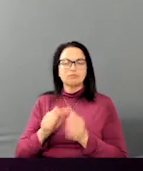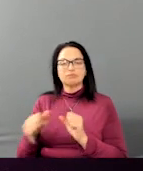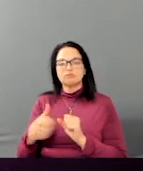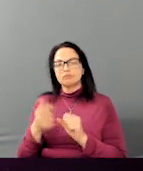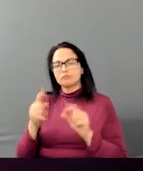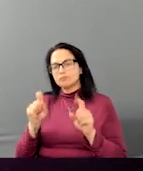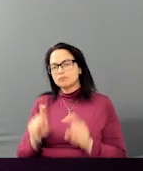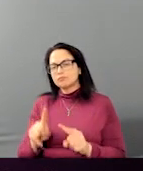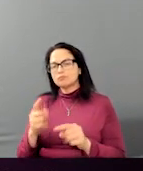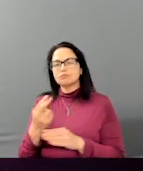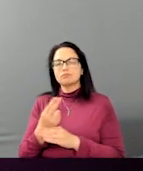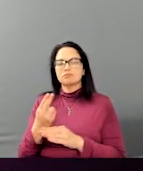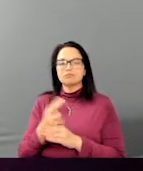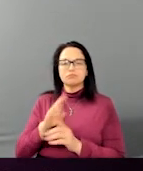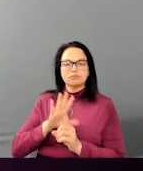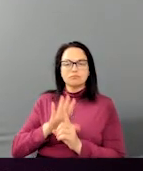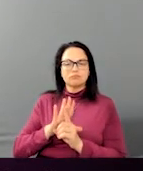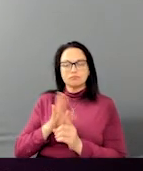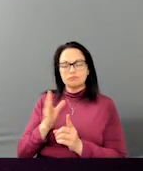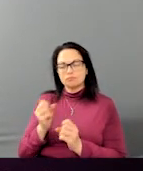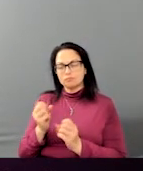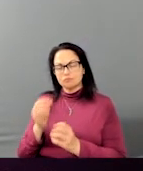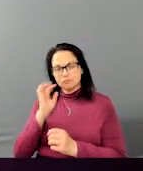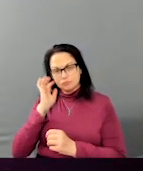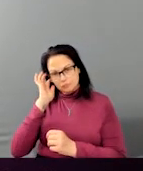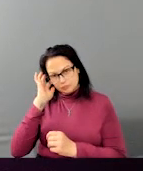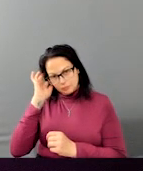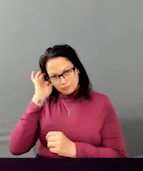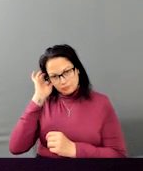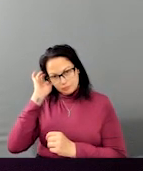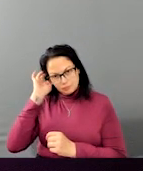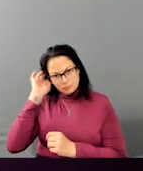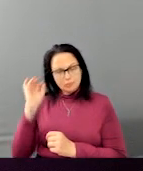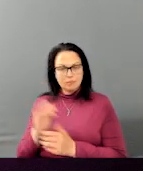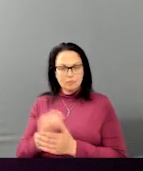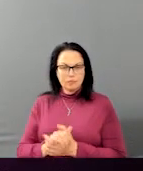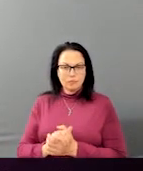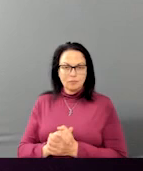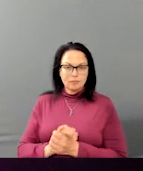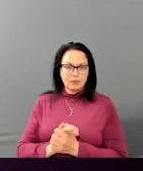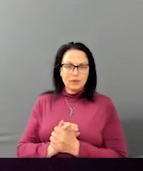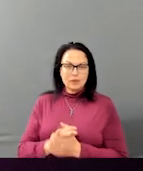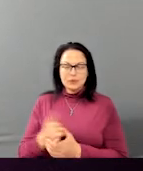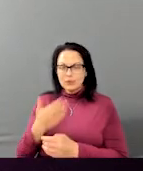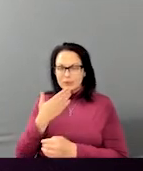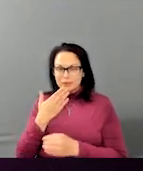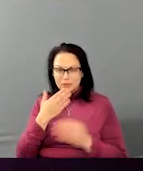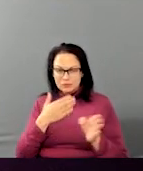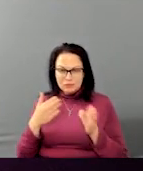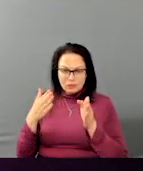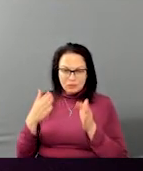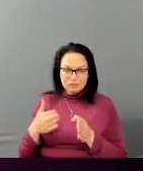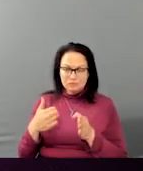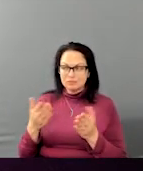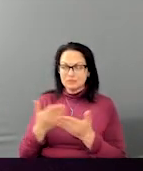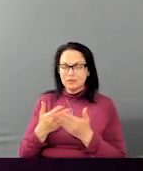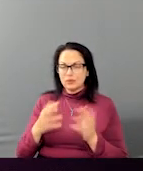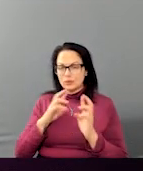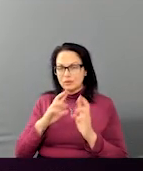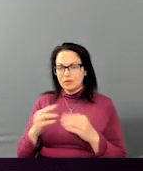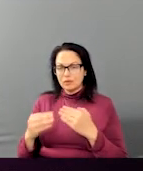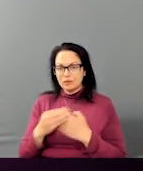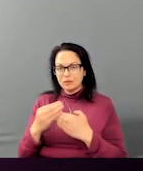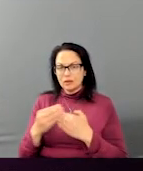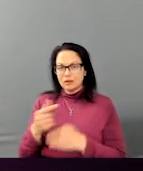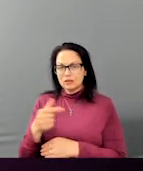be there. So I want to give a special shout out quickly to the organizers of React Miami, to